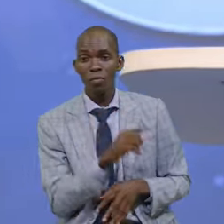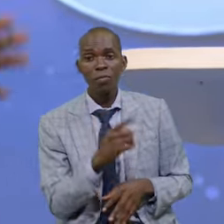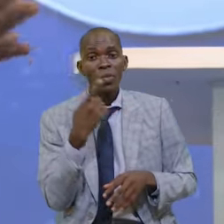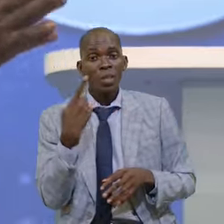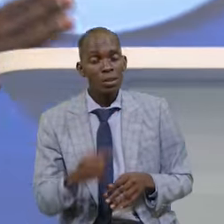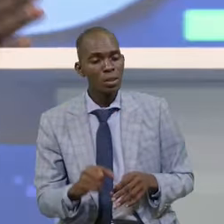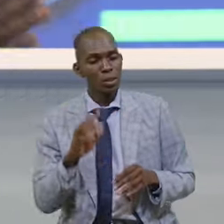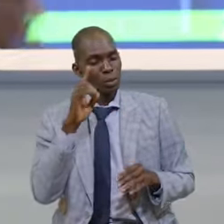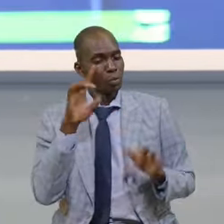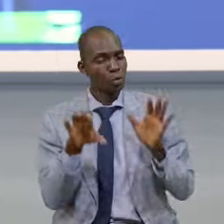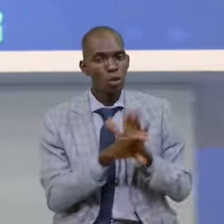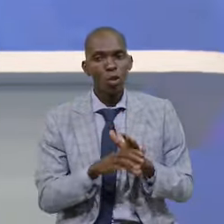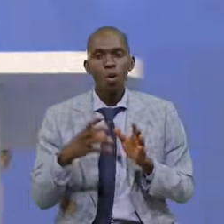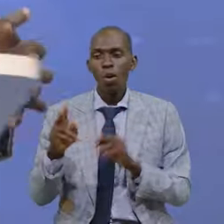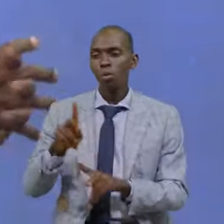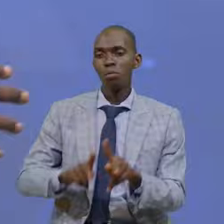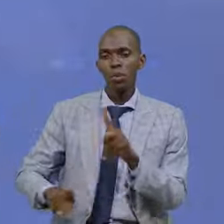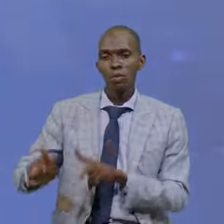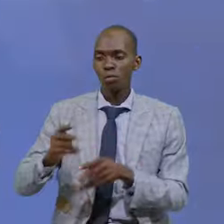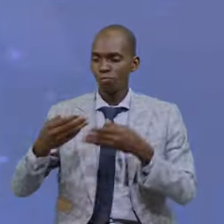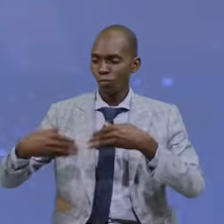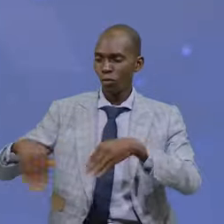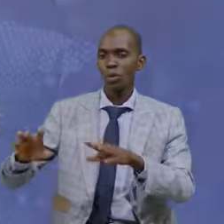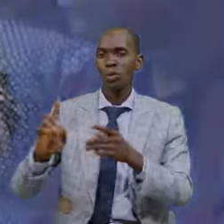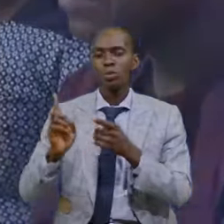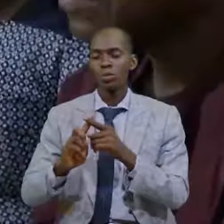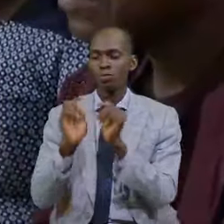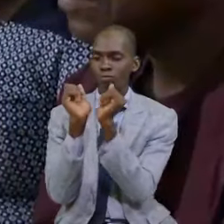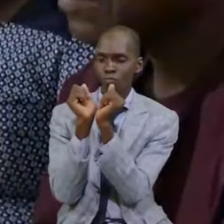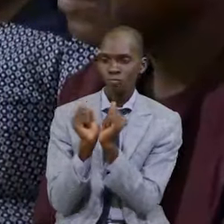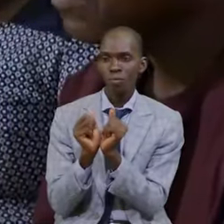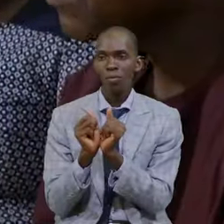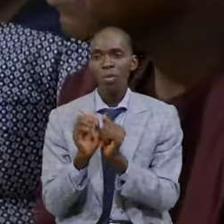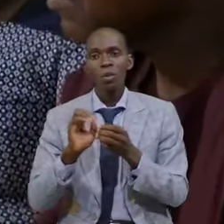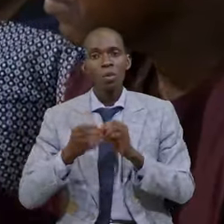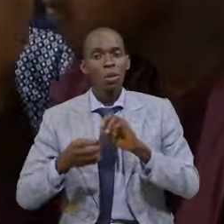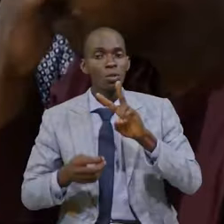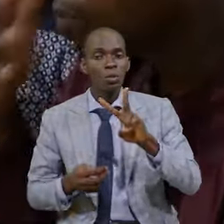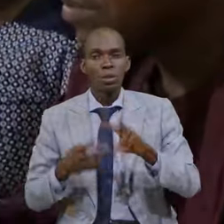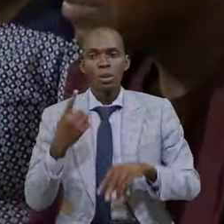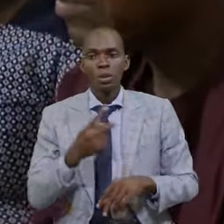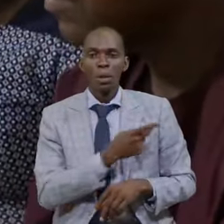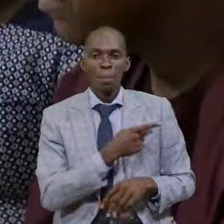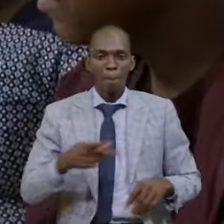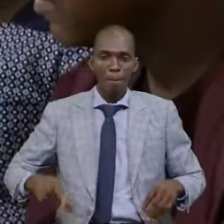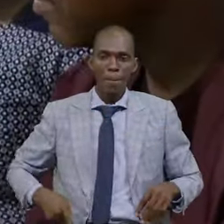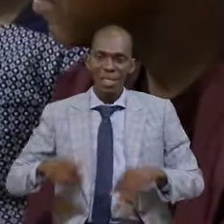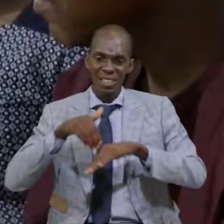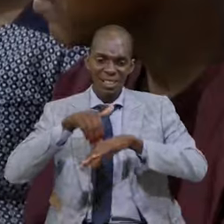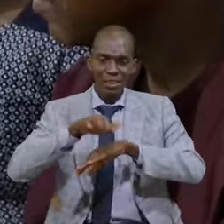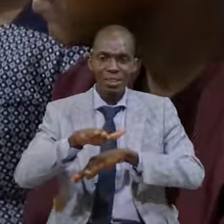souls sold to slavery. Number two, the prince sent to